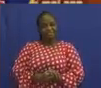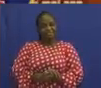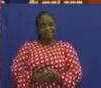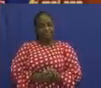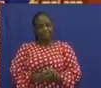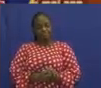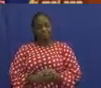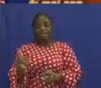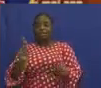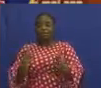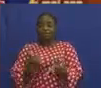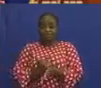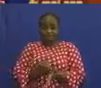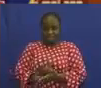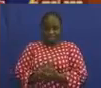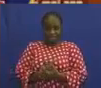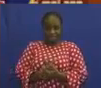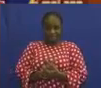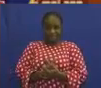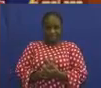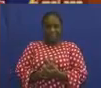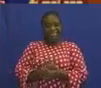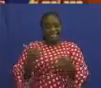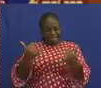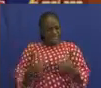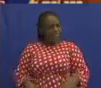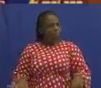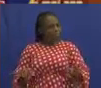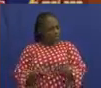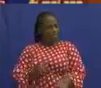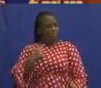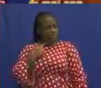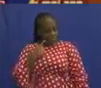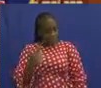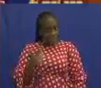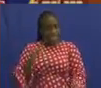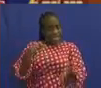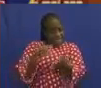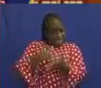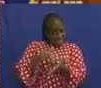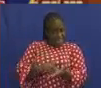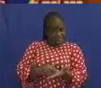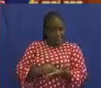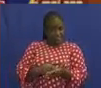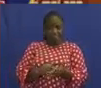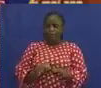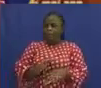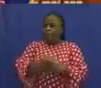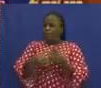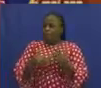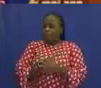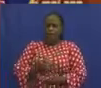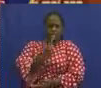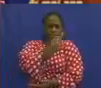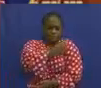Fellow Ghanaians, it is important to stress once again that all the vaccines to be